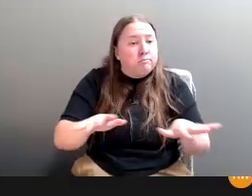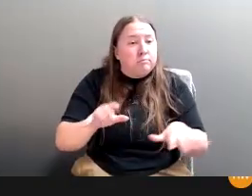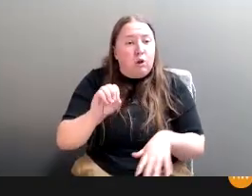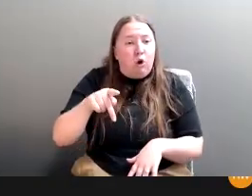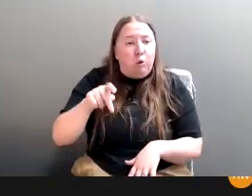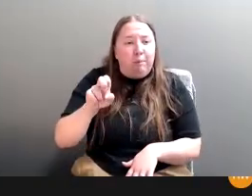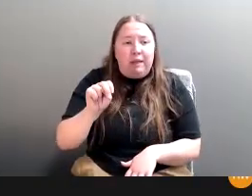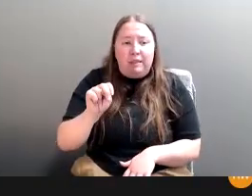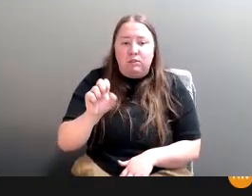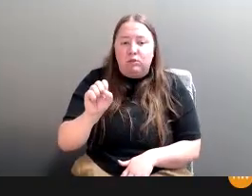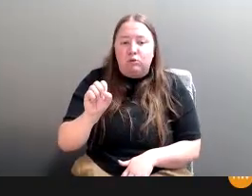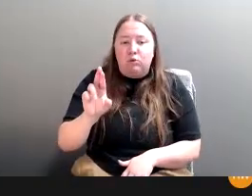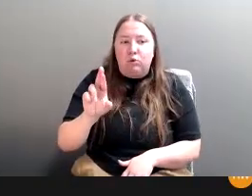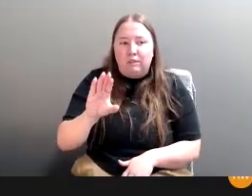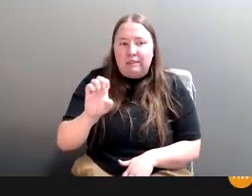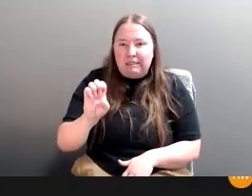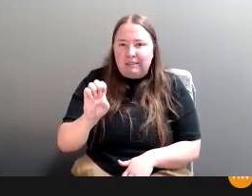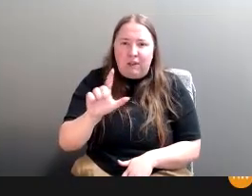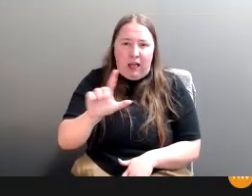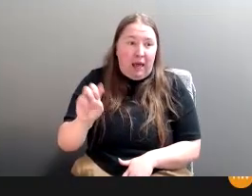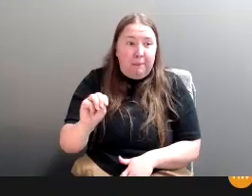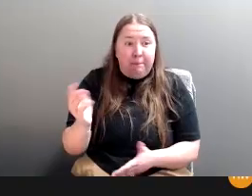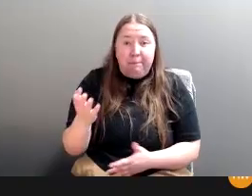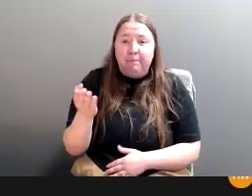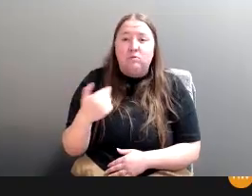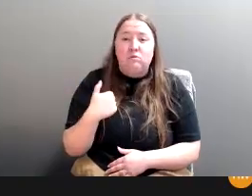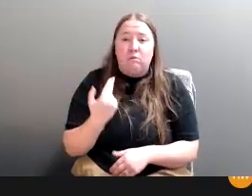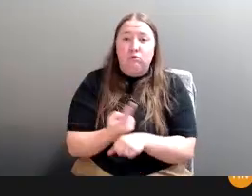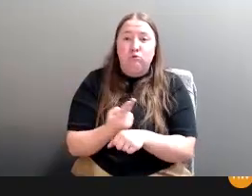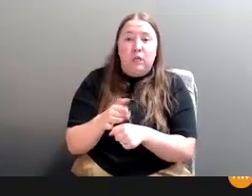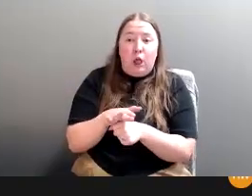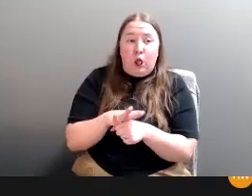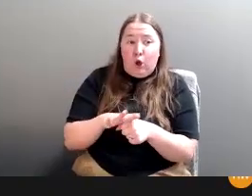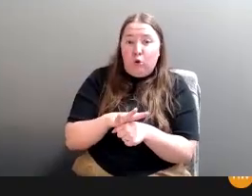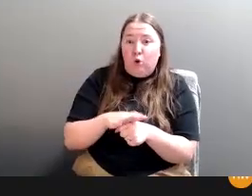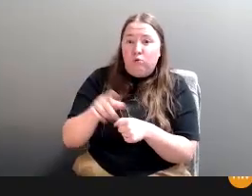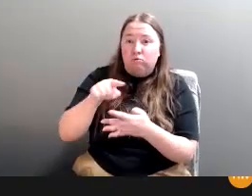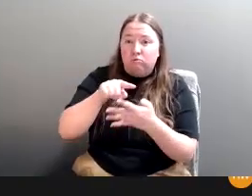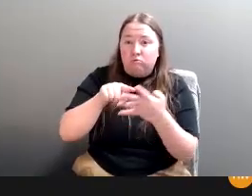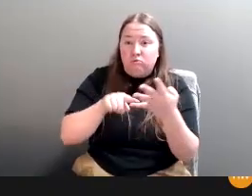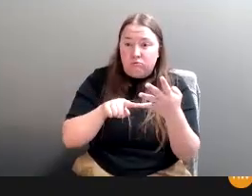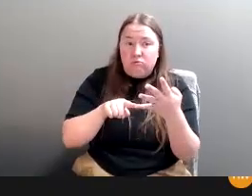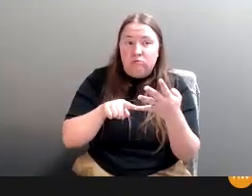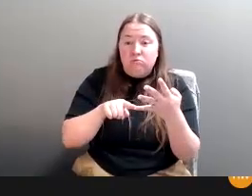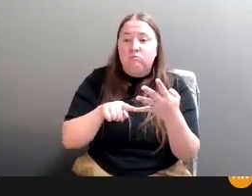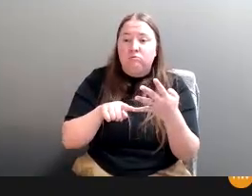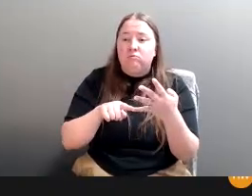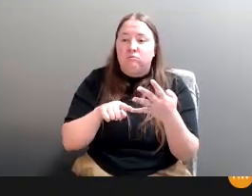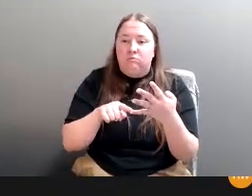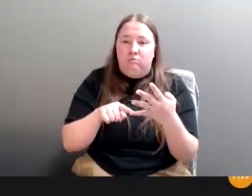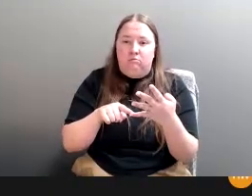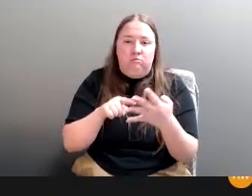source version of their LLM. So I'm using a local. So these chat sessions I would do here